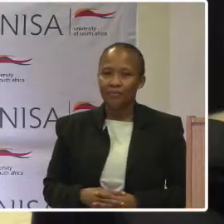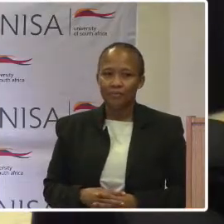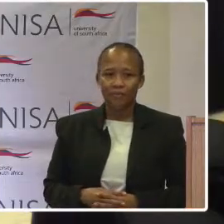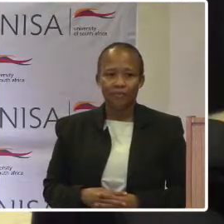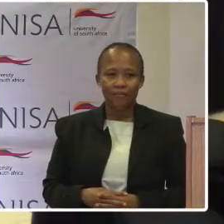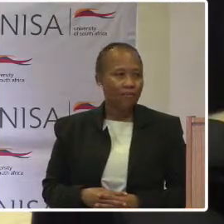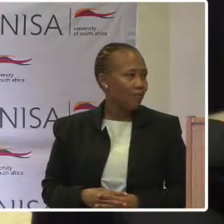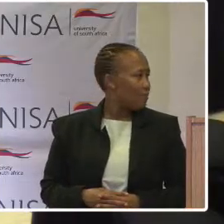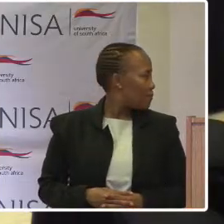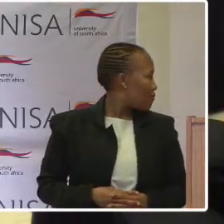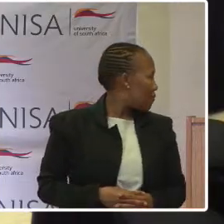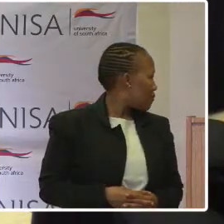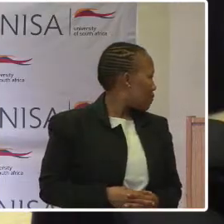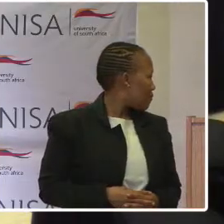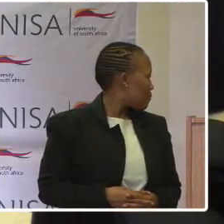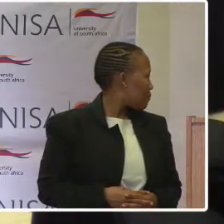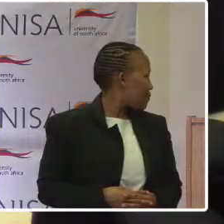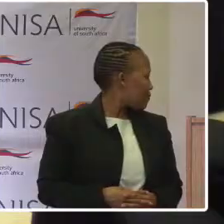We have time, Tom.